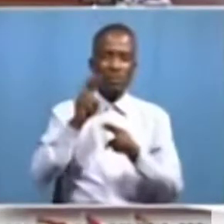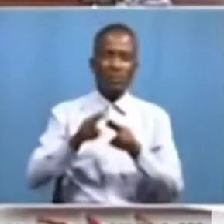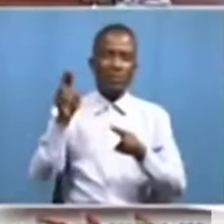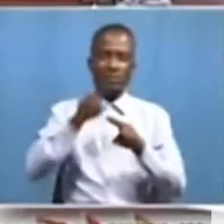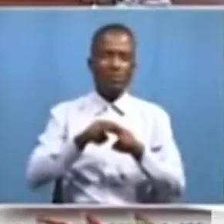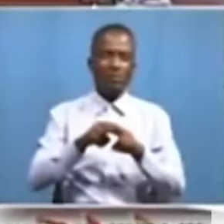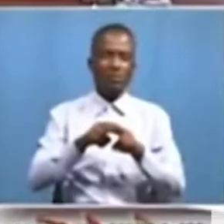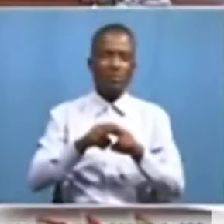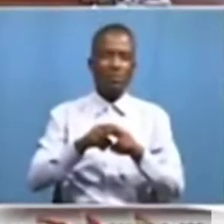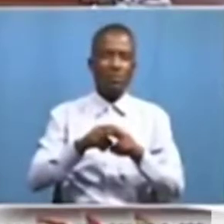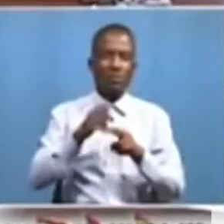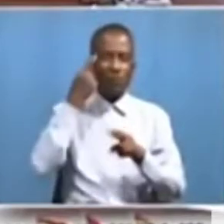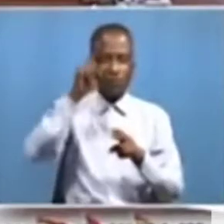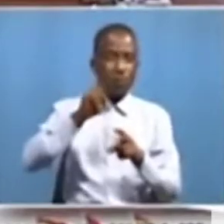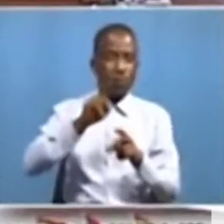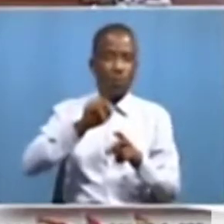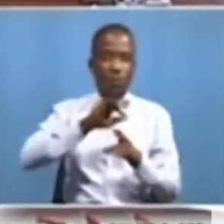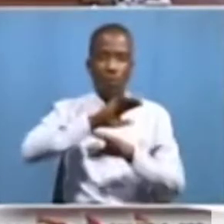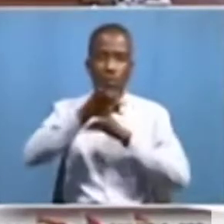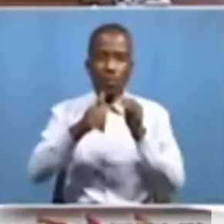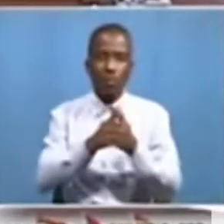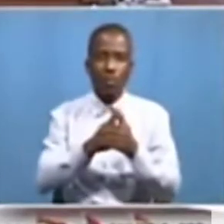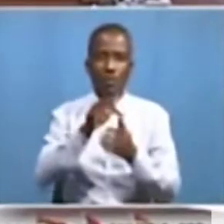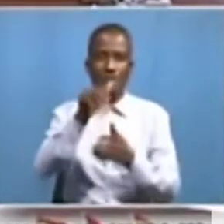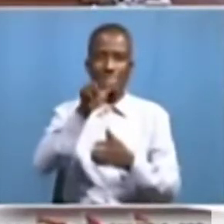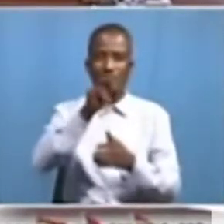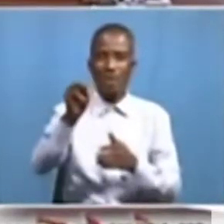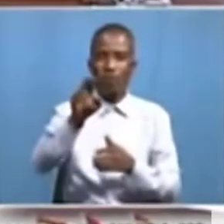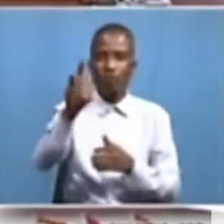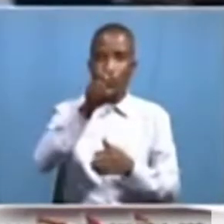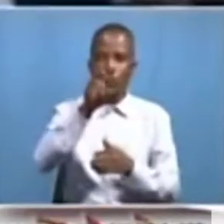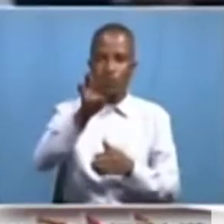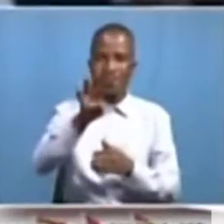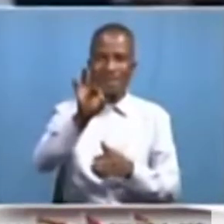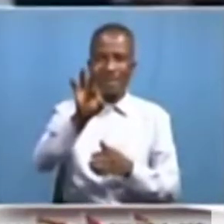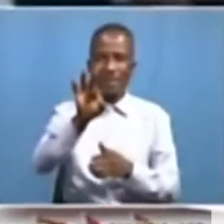national total valid votes to